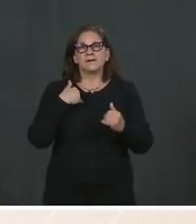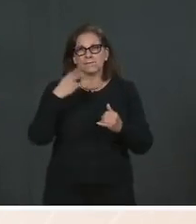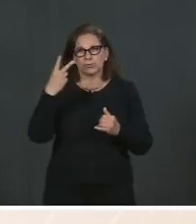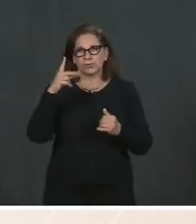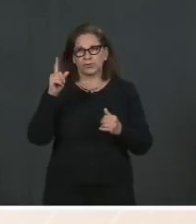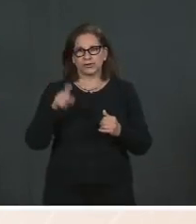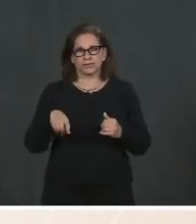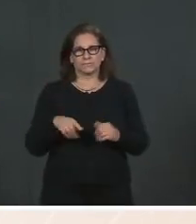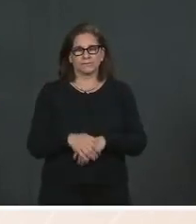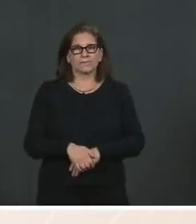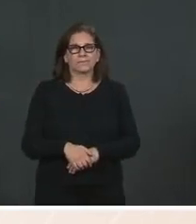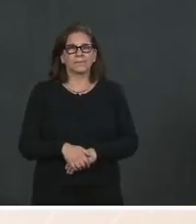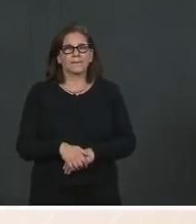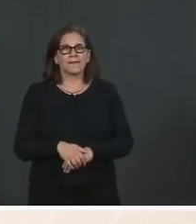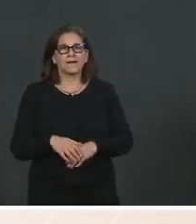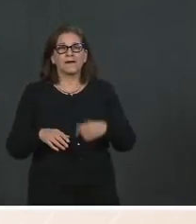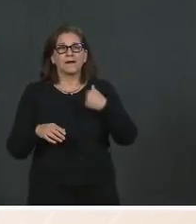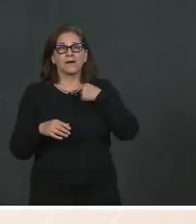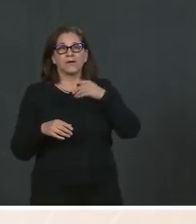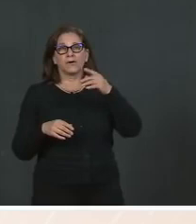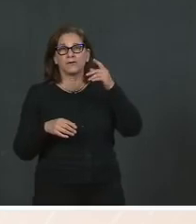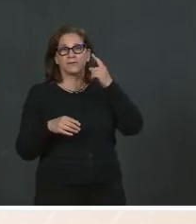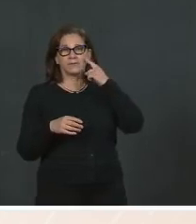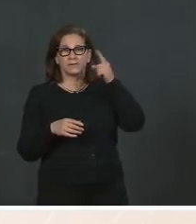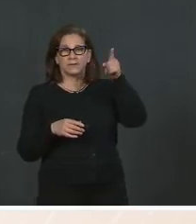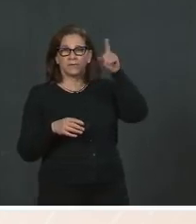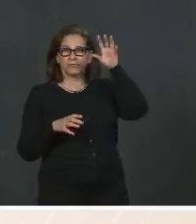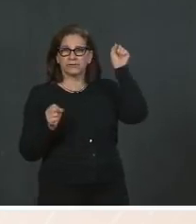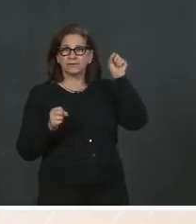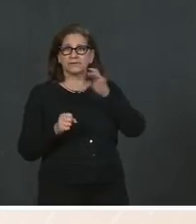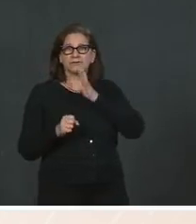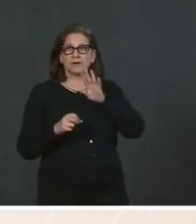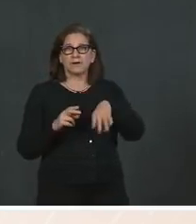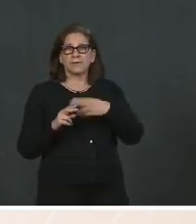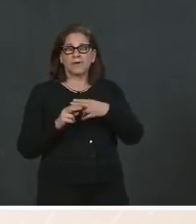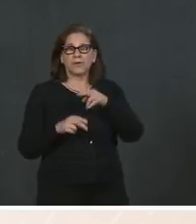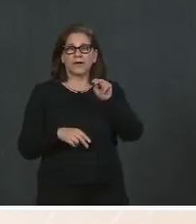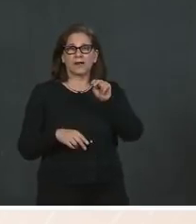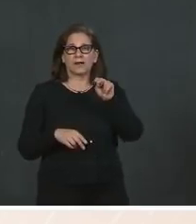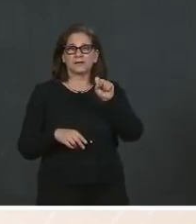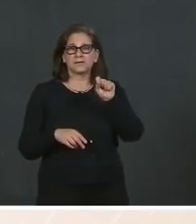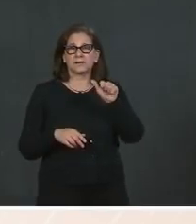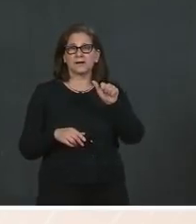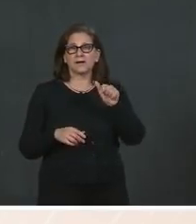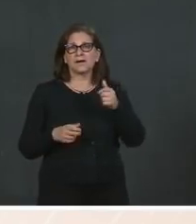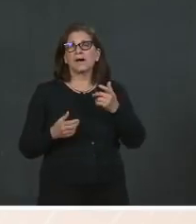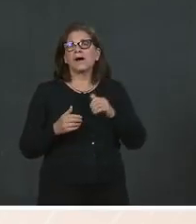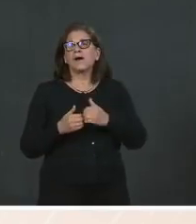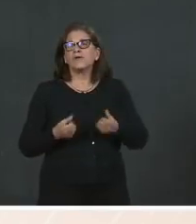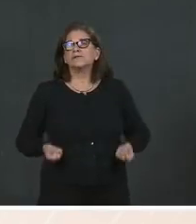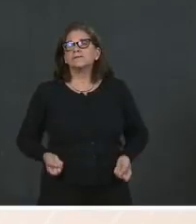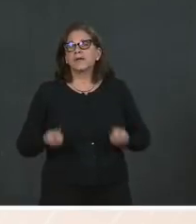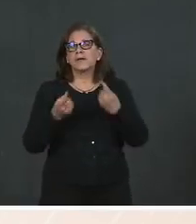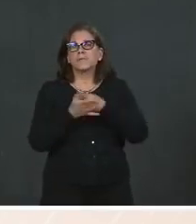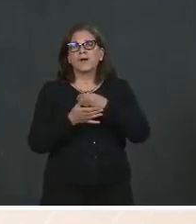about how, and his aides held the view that spending on traditional infrastructure like roads and bridges did not necessarily have to be paid for because